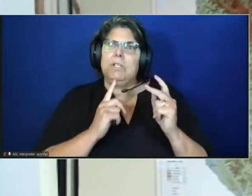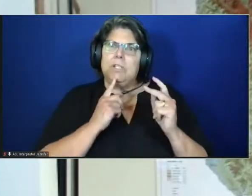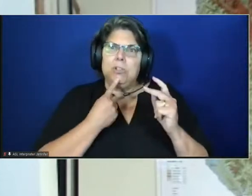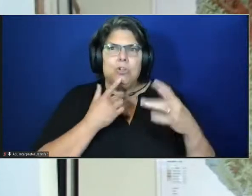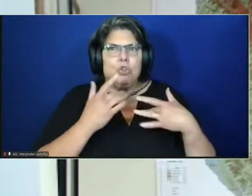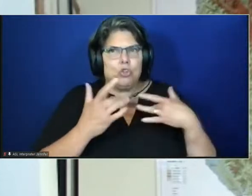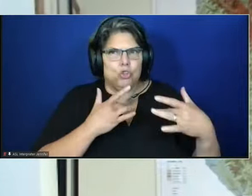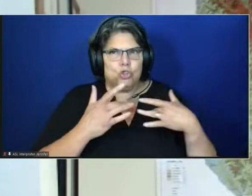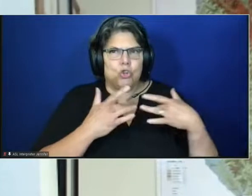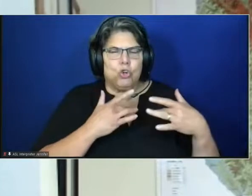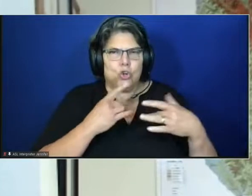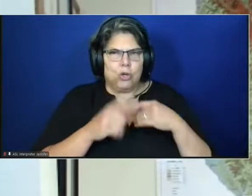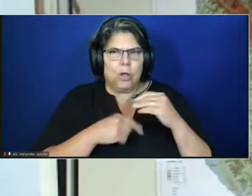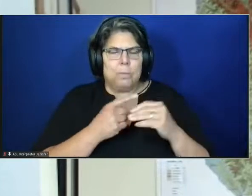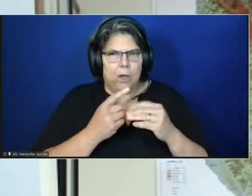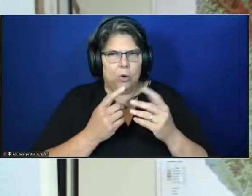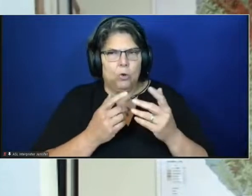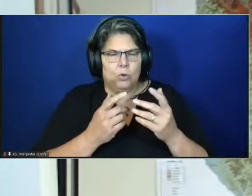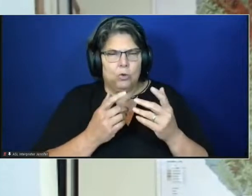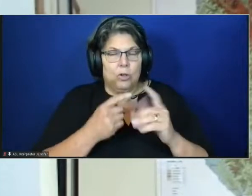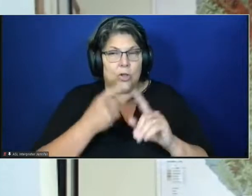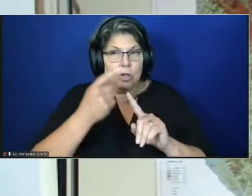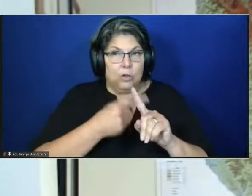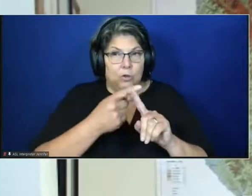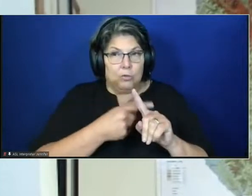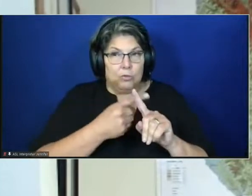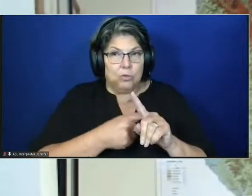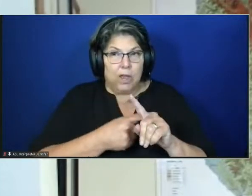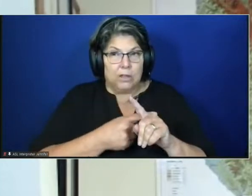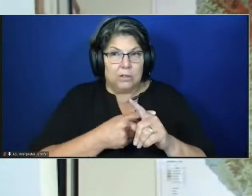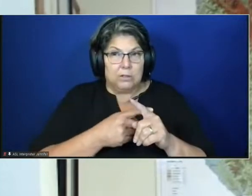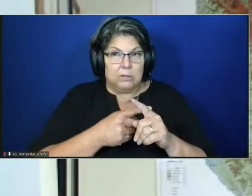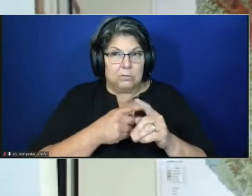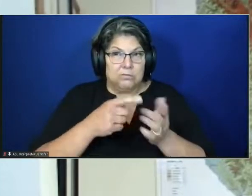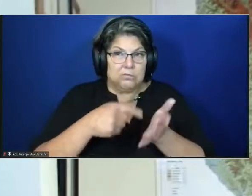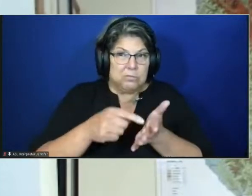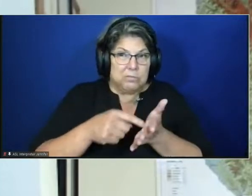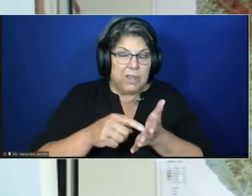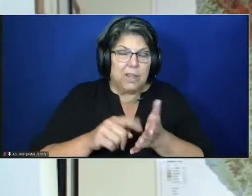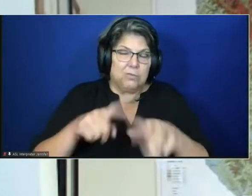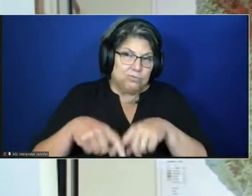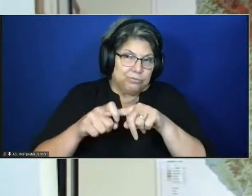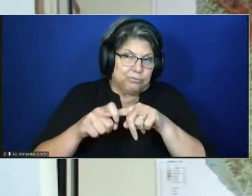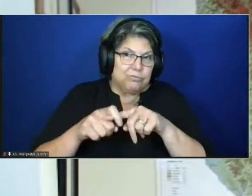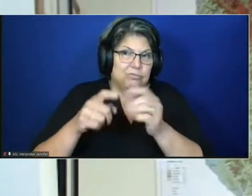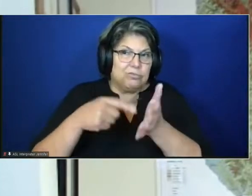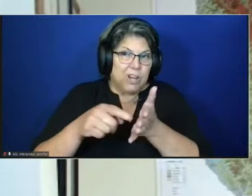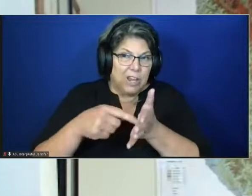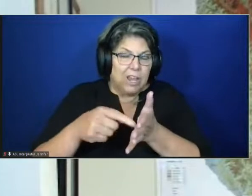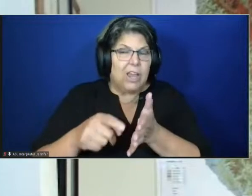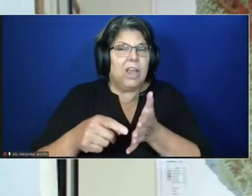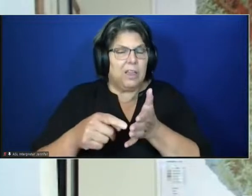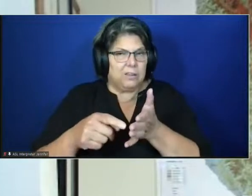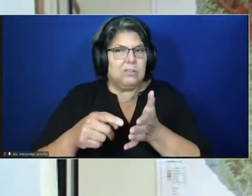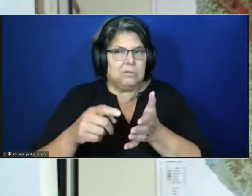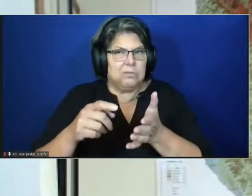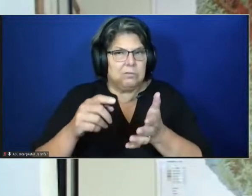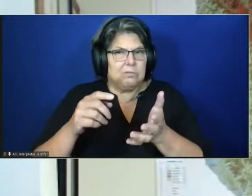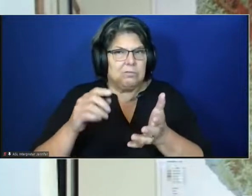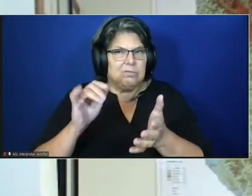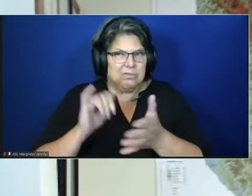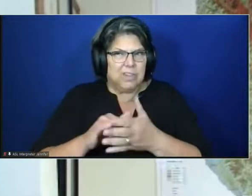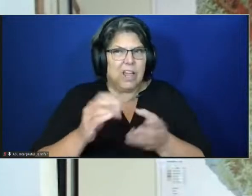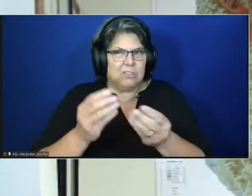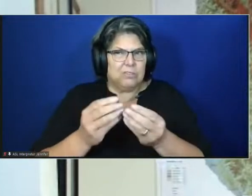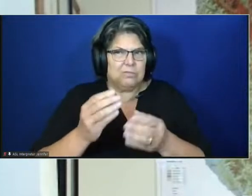about the moratorium on rent relief and that sort of thing. And I watch that with a